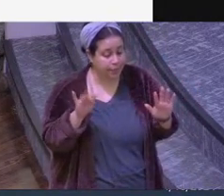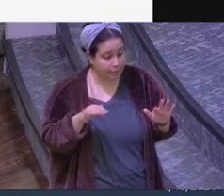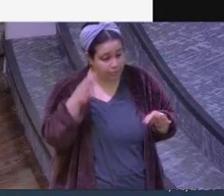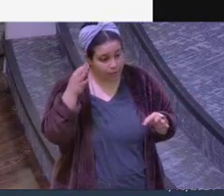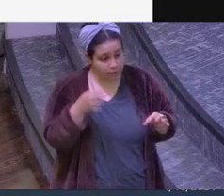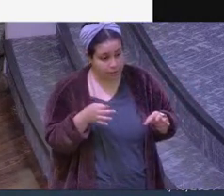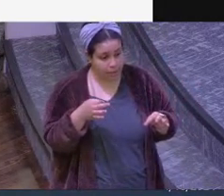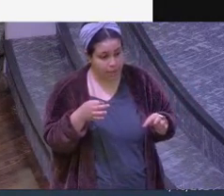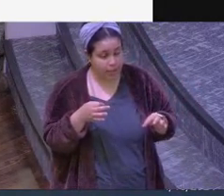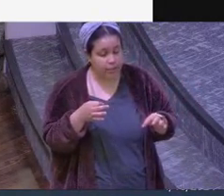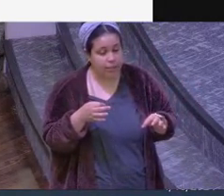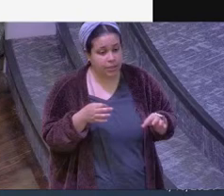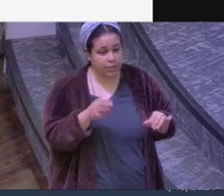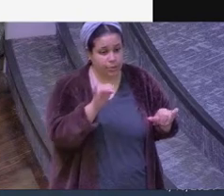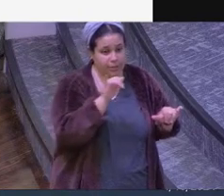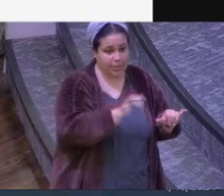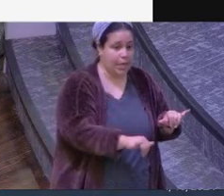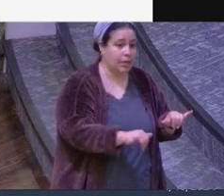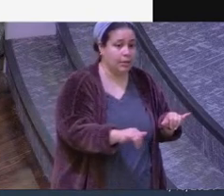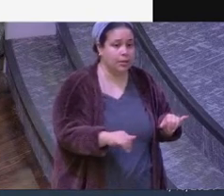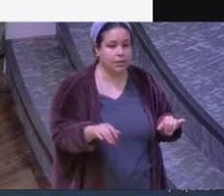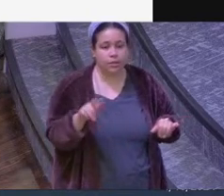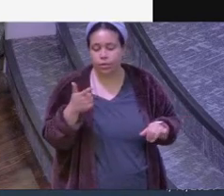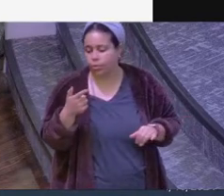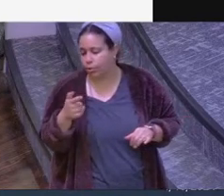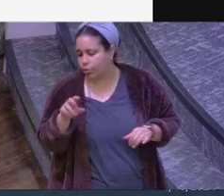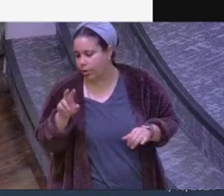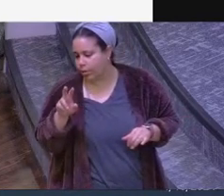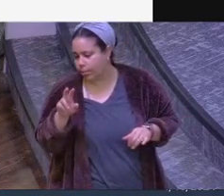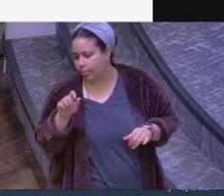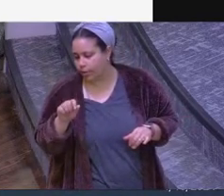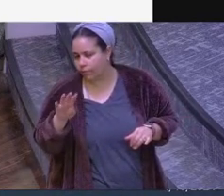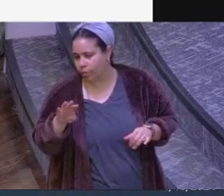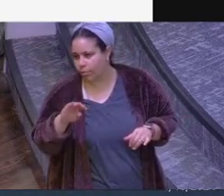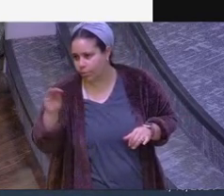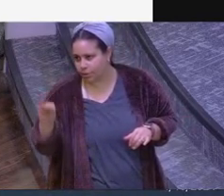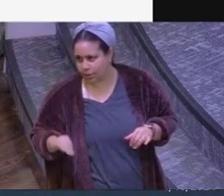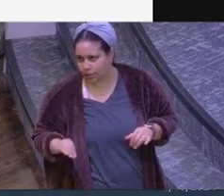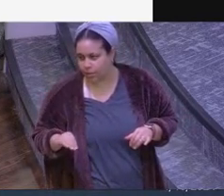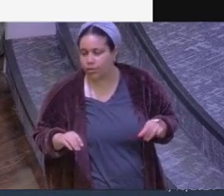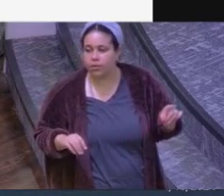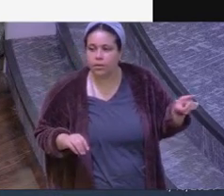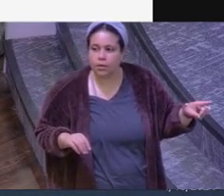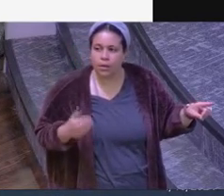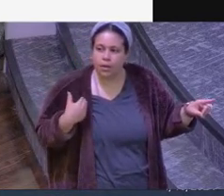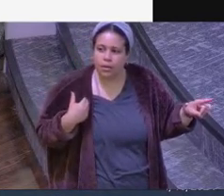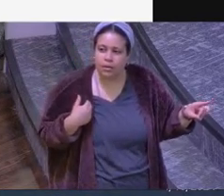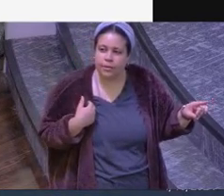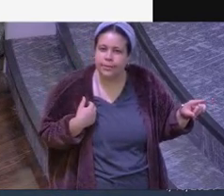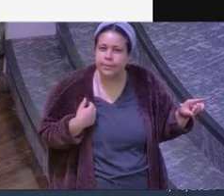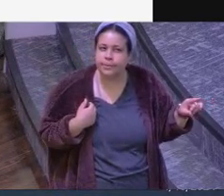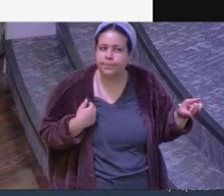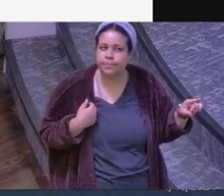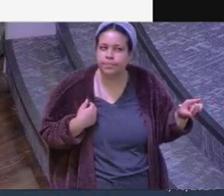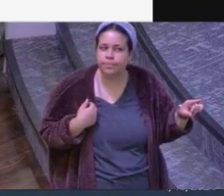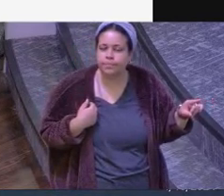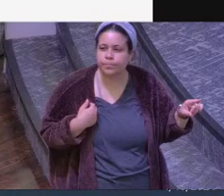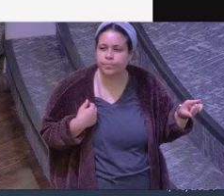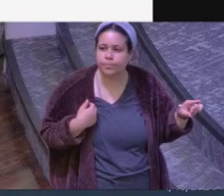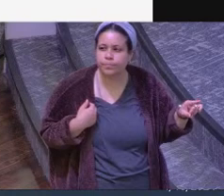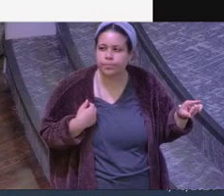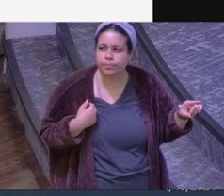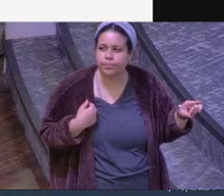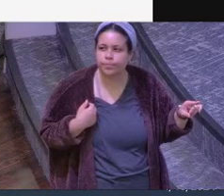about 21.4% fund balance. If you add in the items for consideration, I did all of them, it's